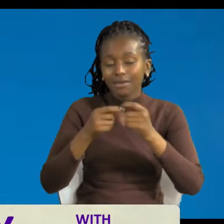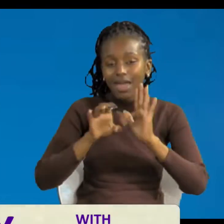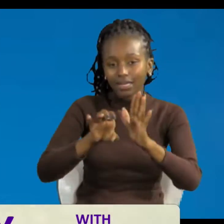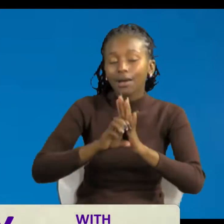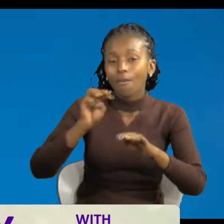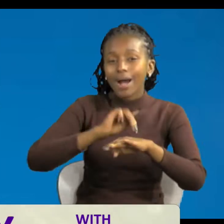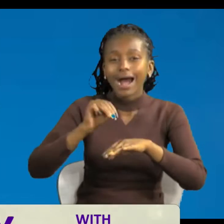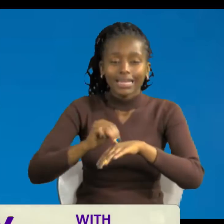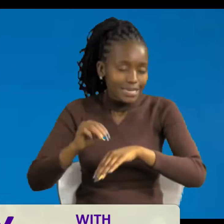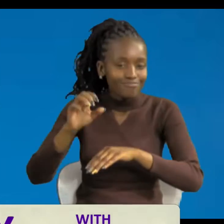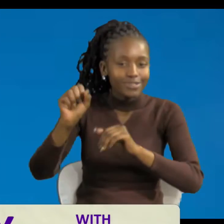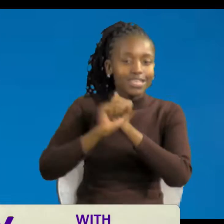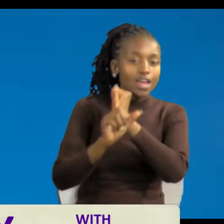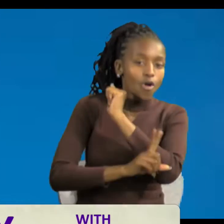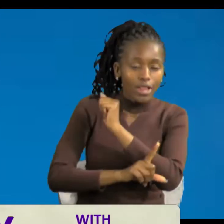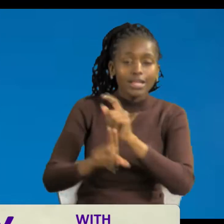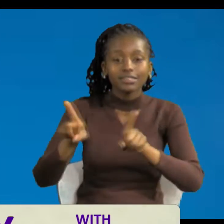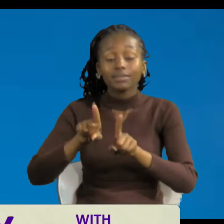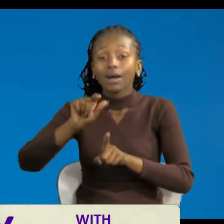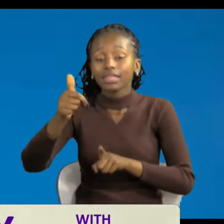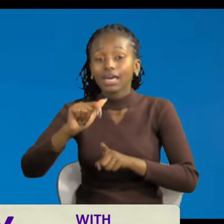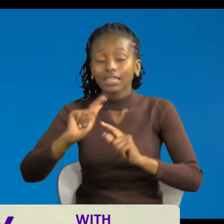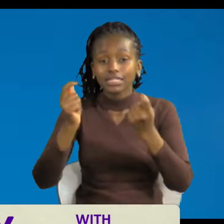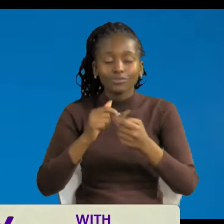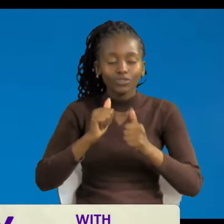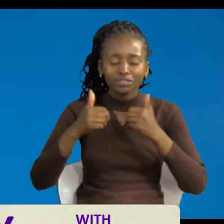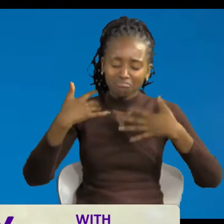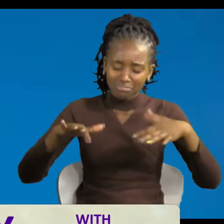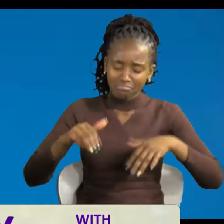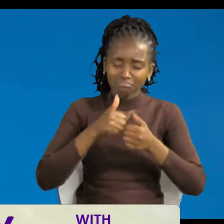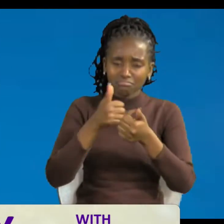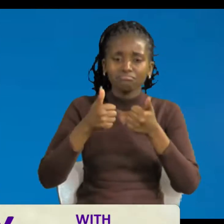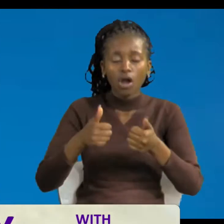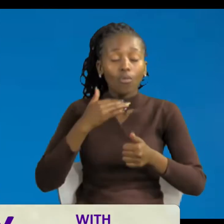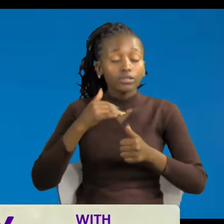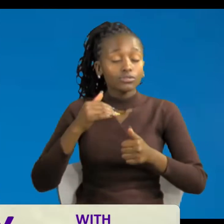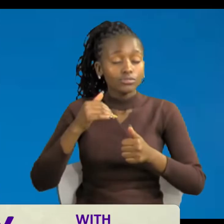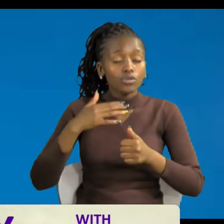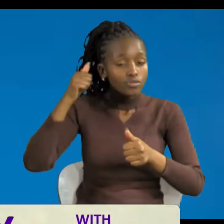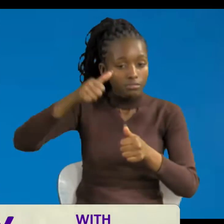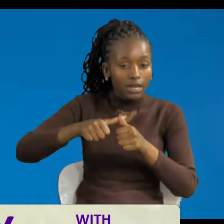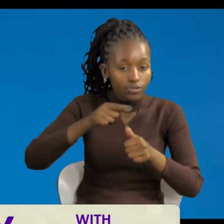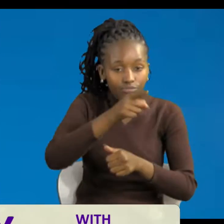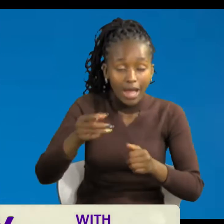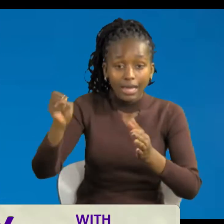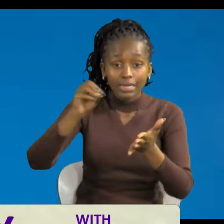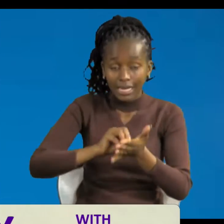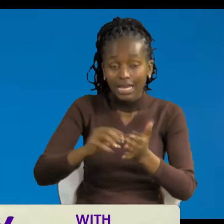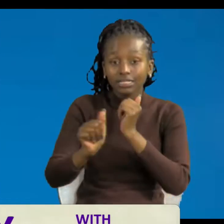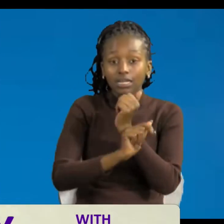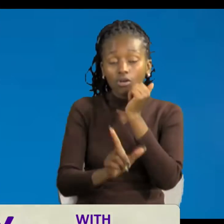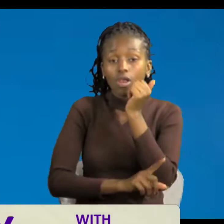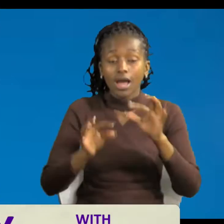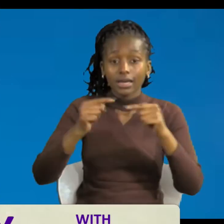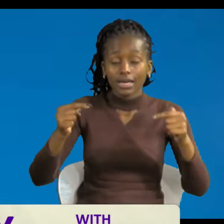of Mali, the likes of Senegal, who are doing us proud. Just like I said, Senegal in action against France, we have Morocco in action